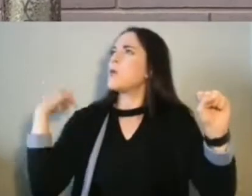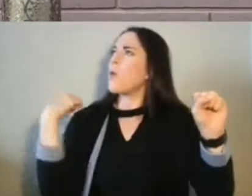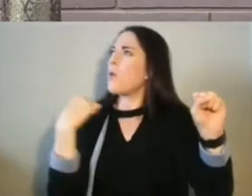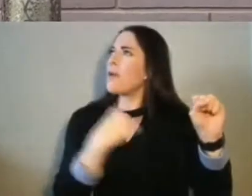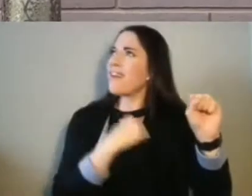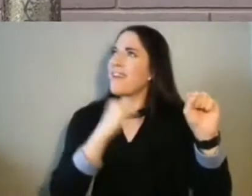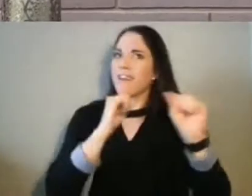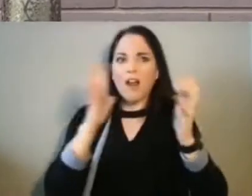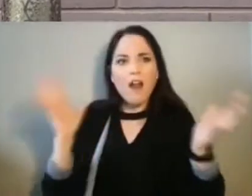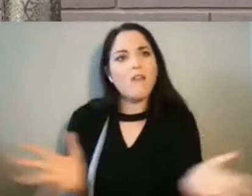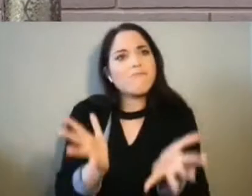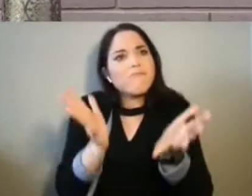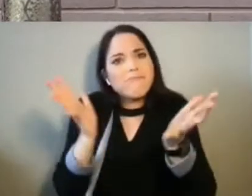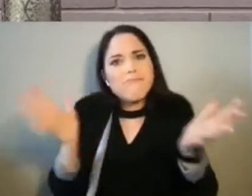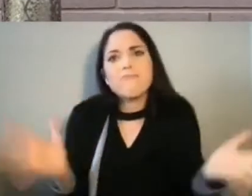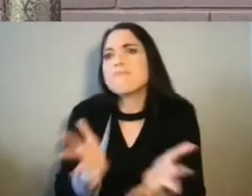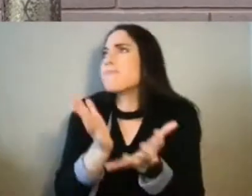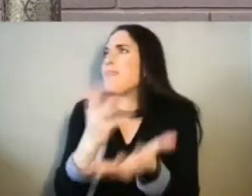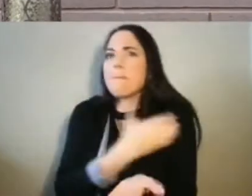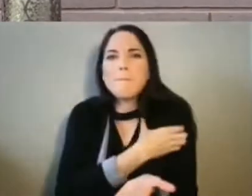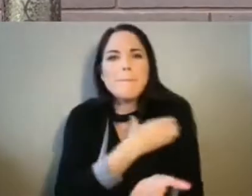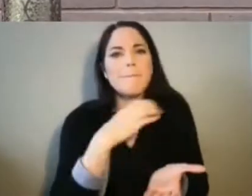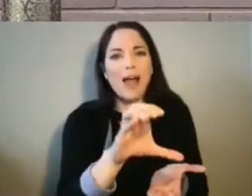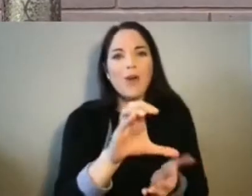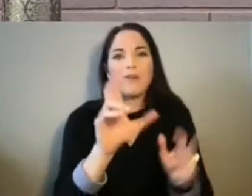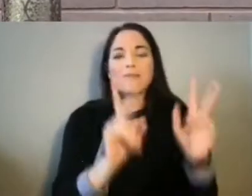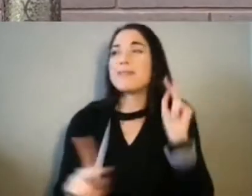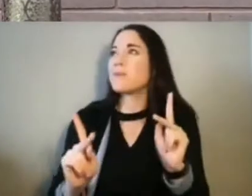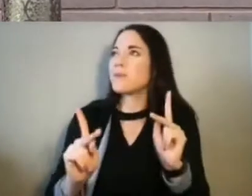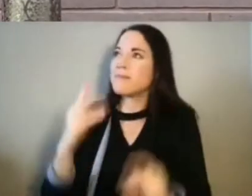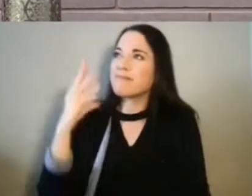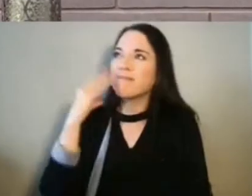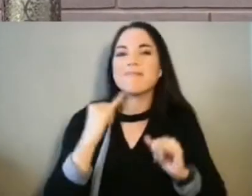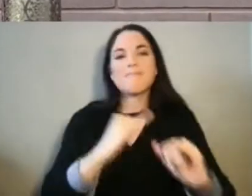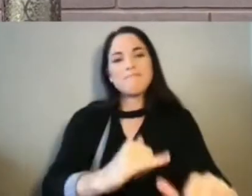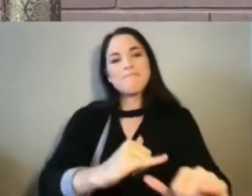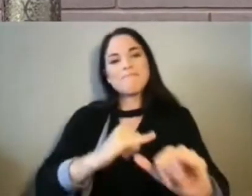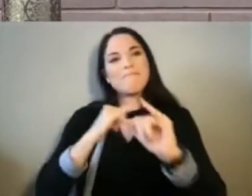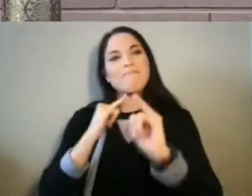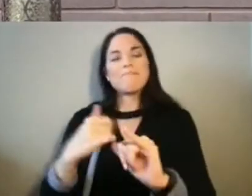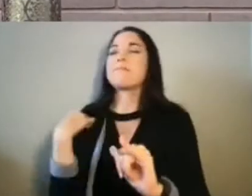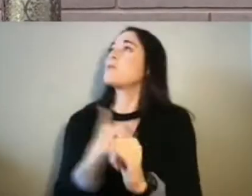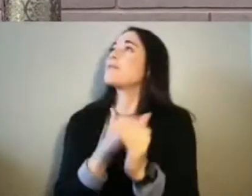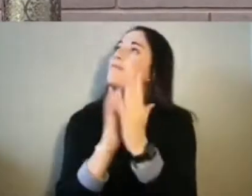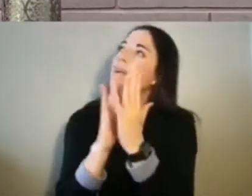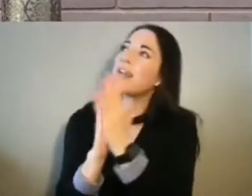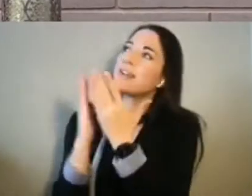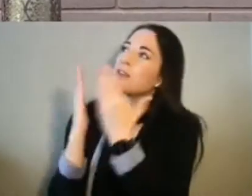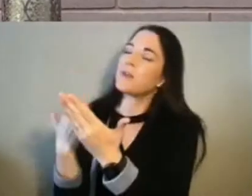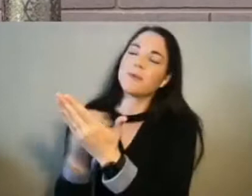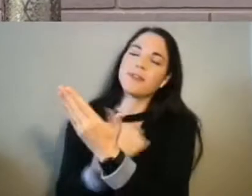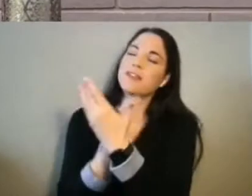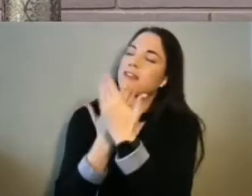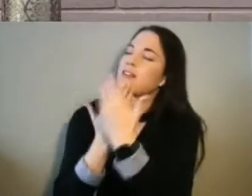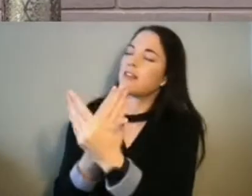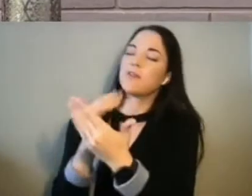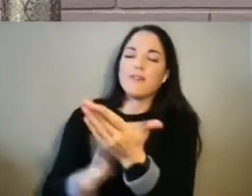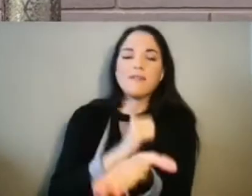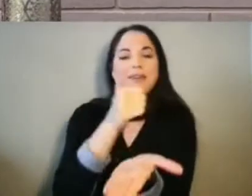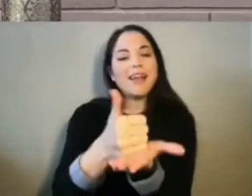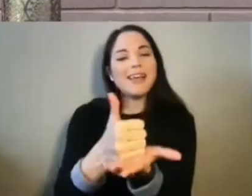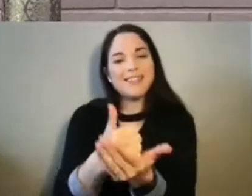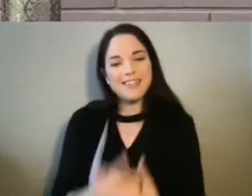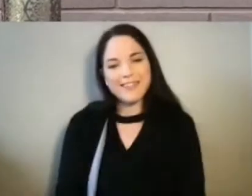altar is our peace pole that stands at the corner of 5th and Ridge Northwest. It stands